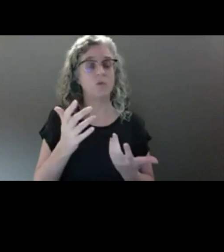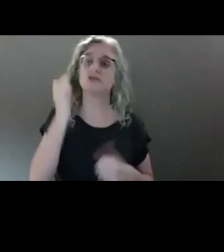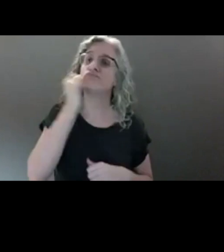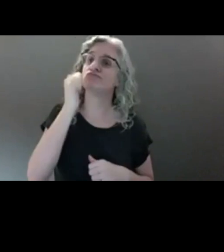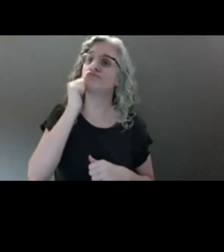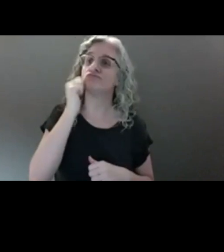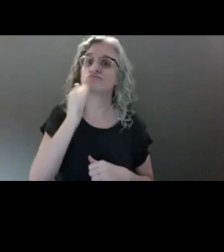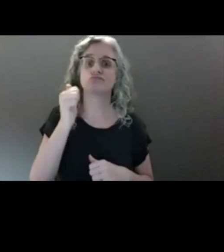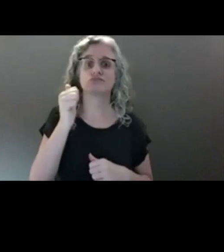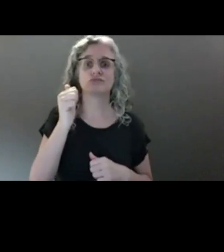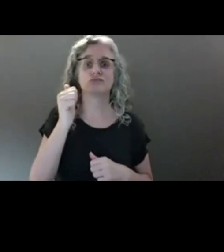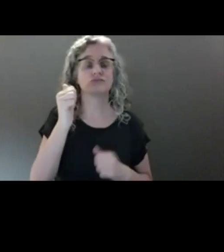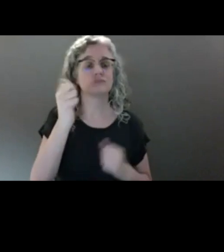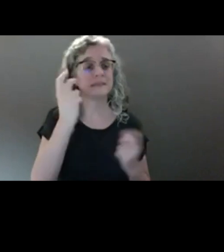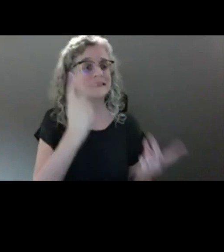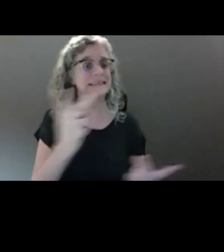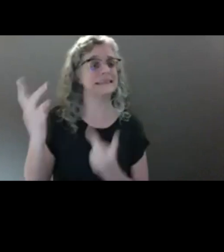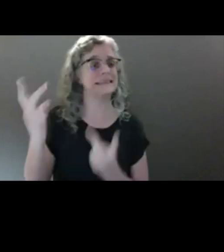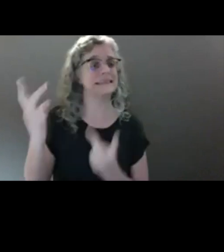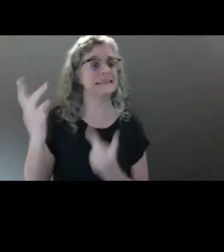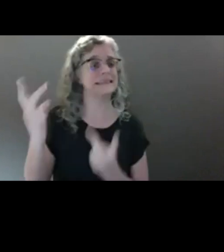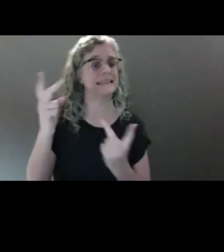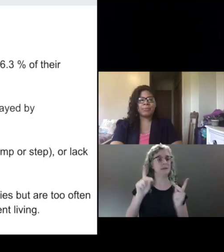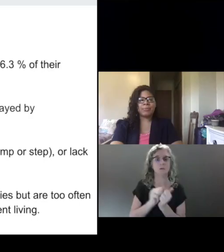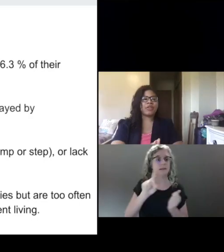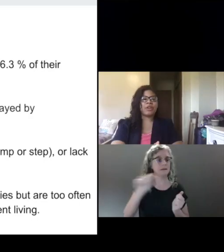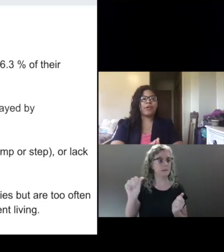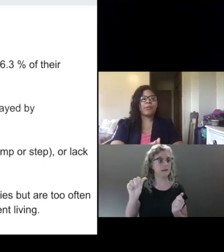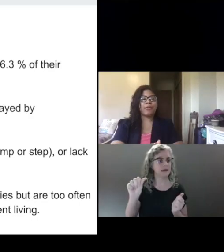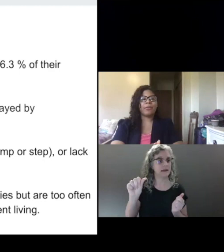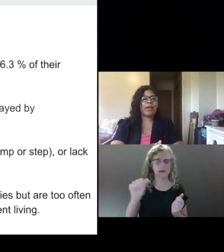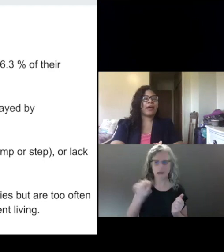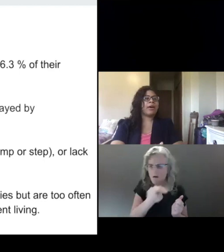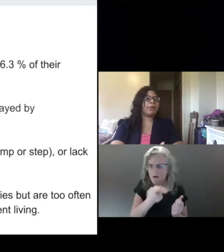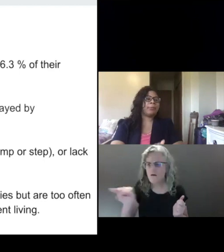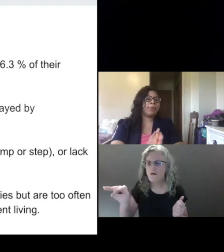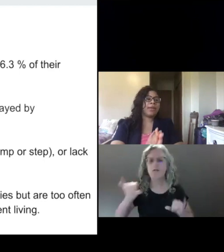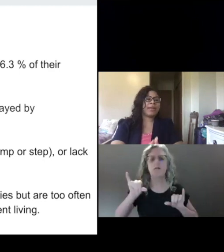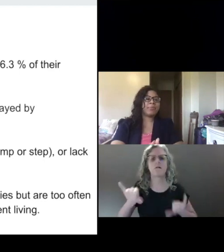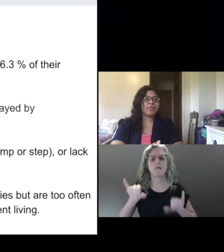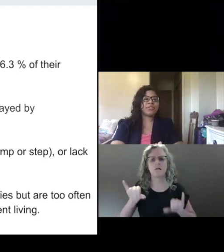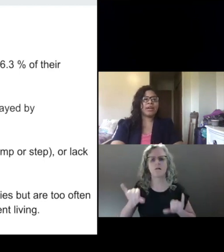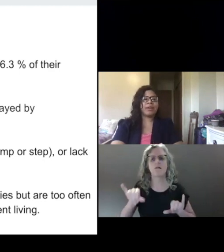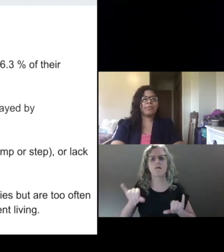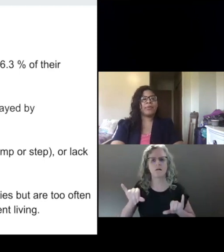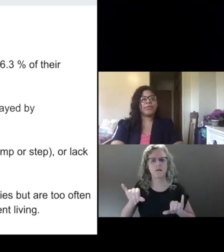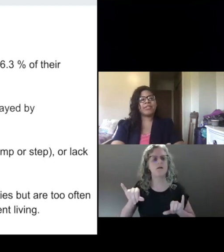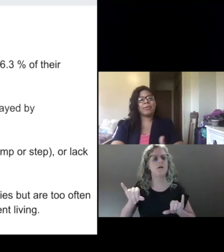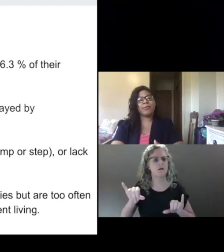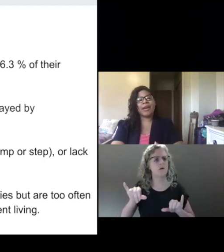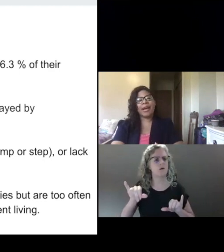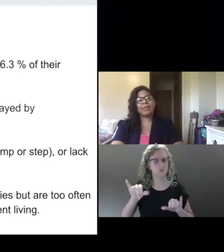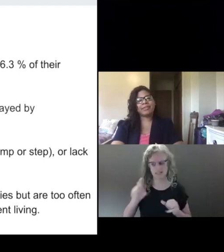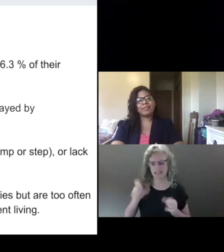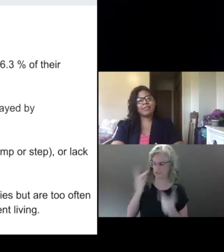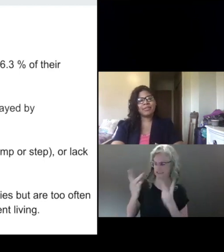meant that people notice needs. And so to know that 80% of all